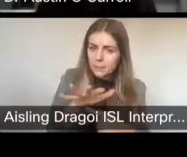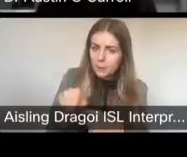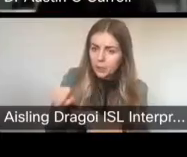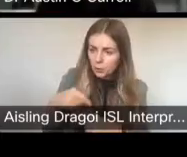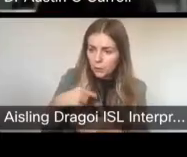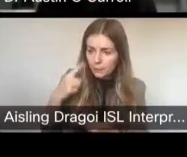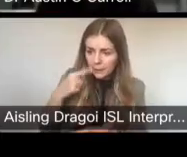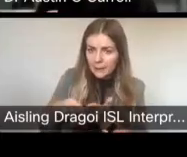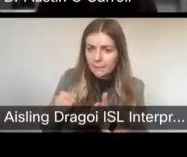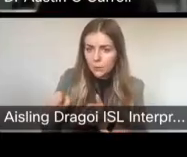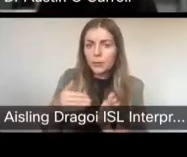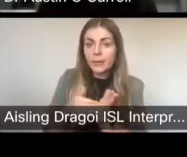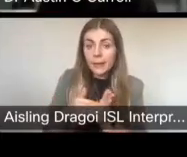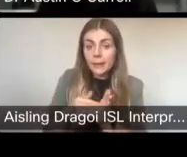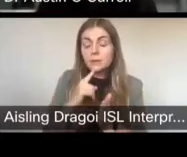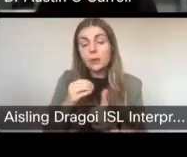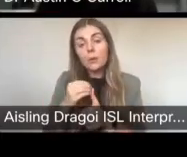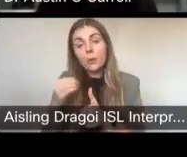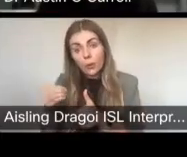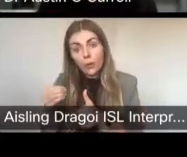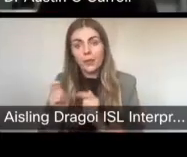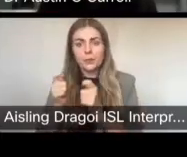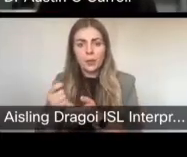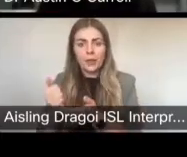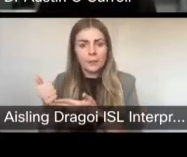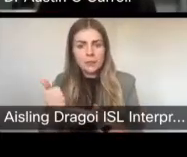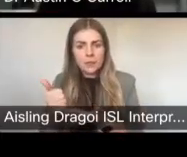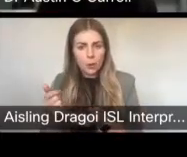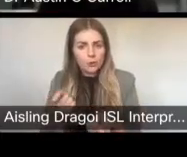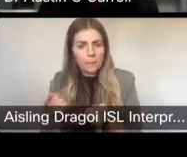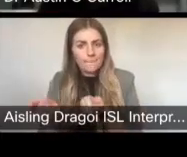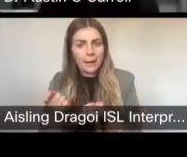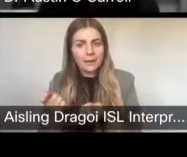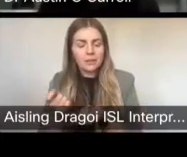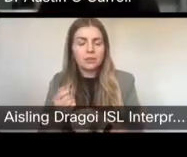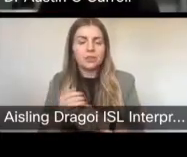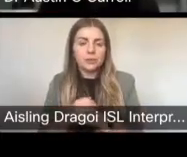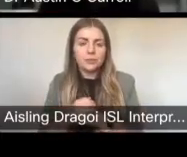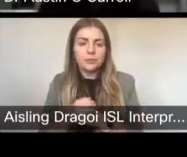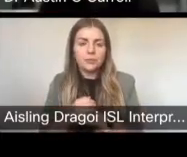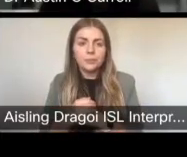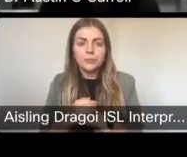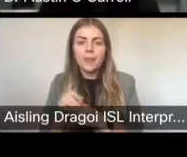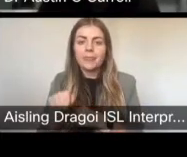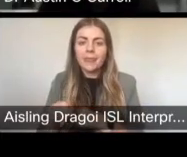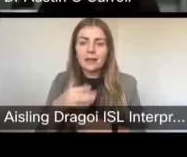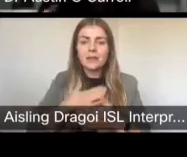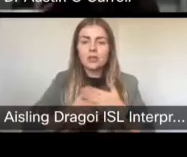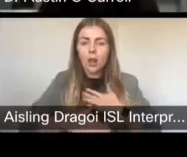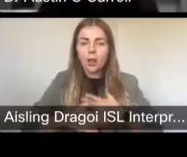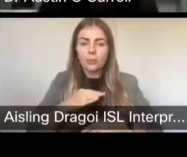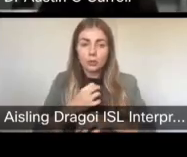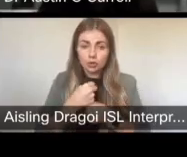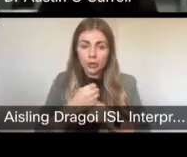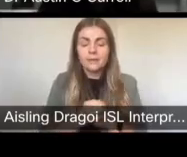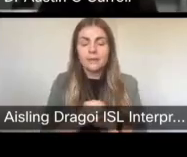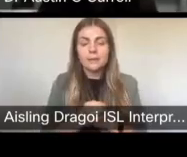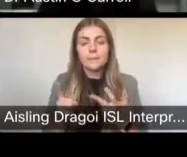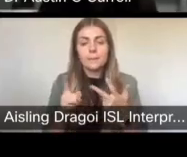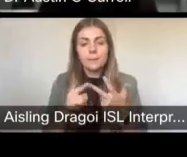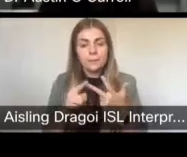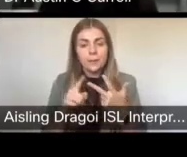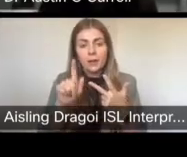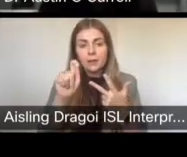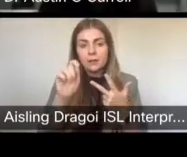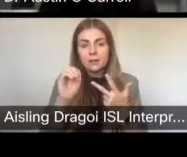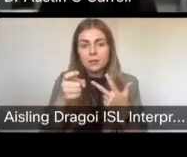also support and giving you the skills to manage that. So that's tolerable stress. Toxic stress is where you